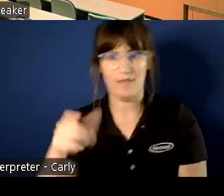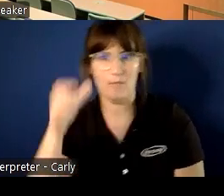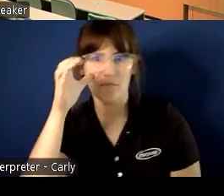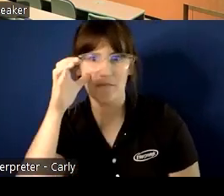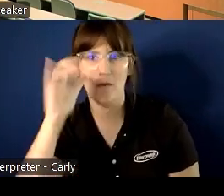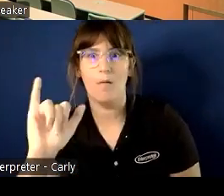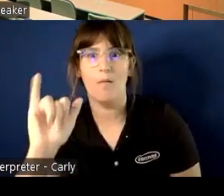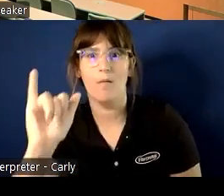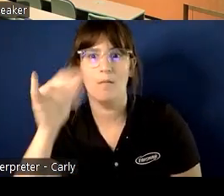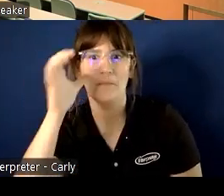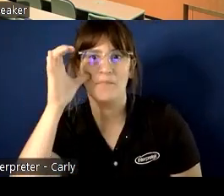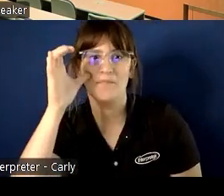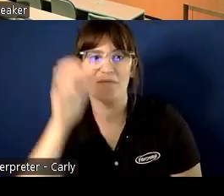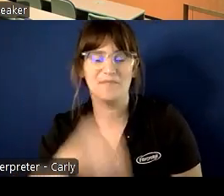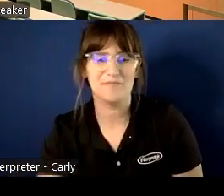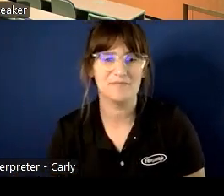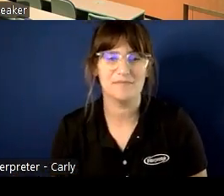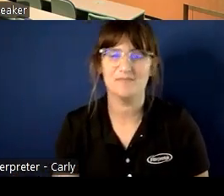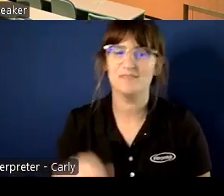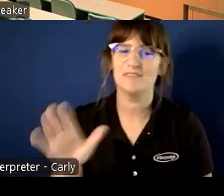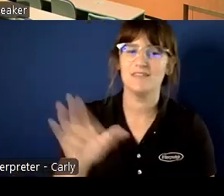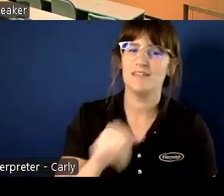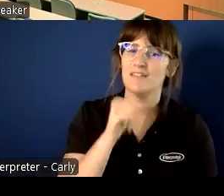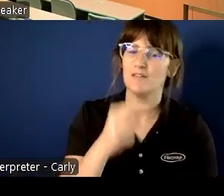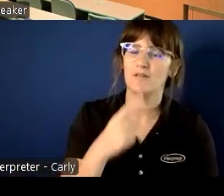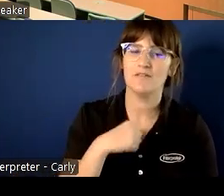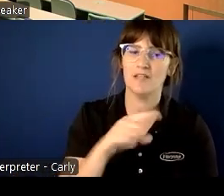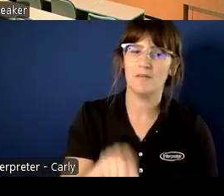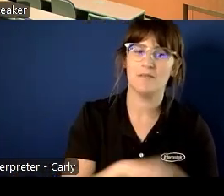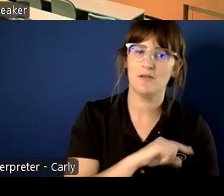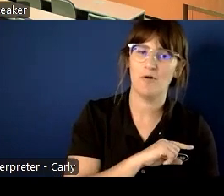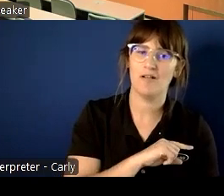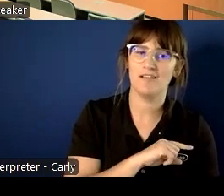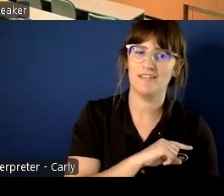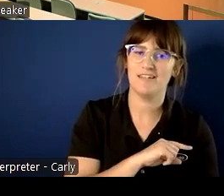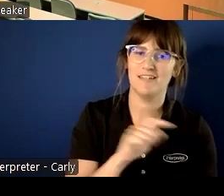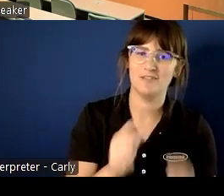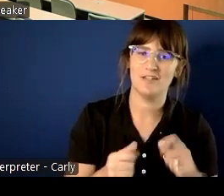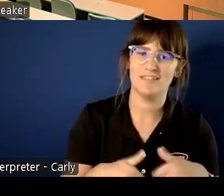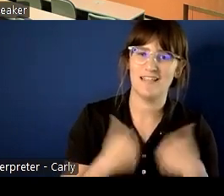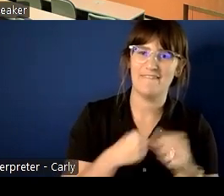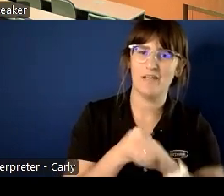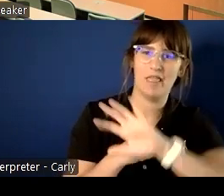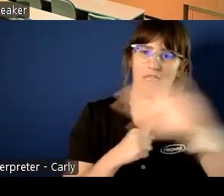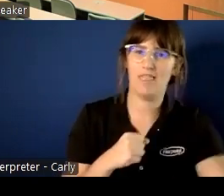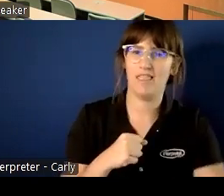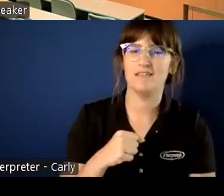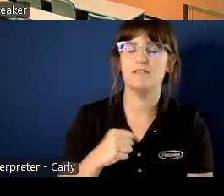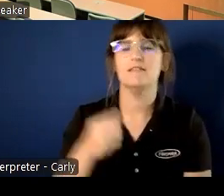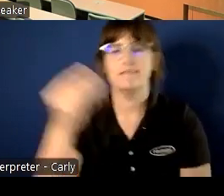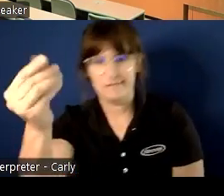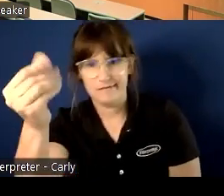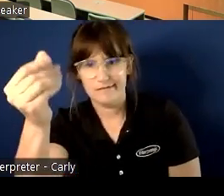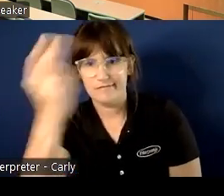tell me, it's like, don't tell me what the quality adjusted life year is. they don't pay. It's like, there's this huge